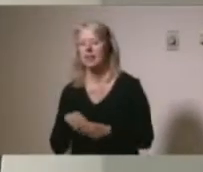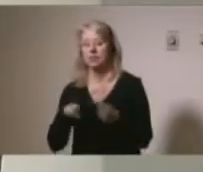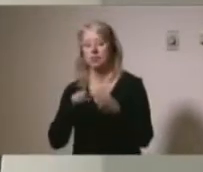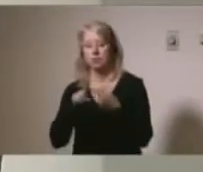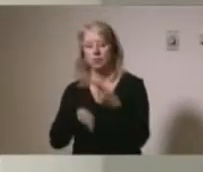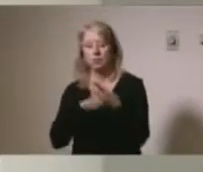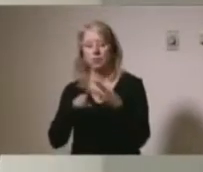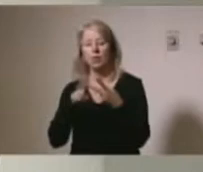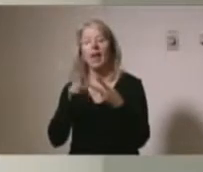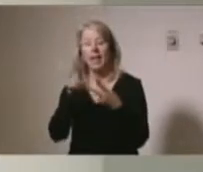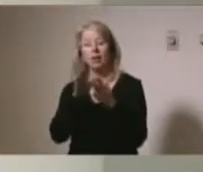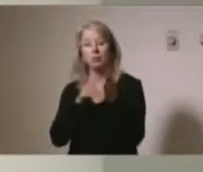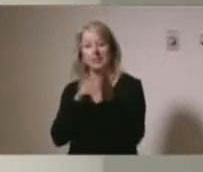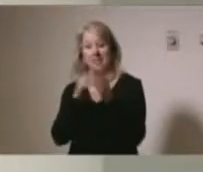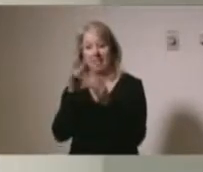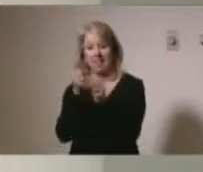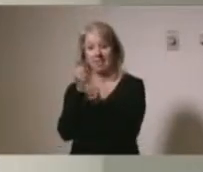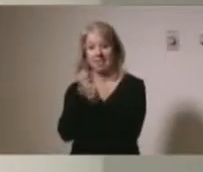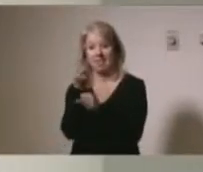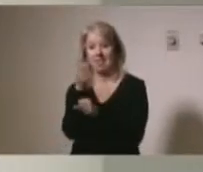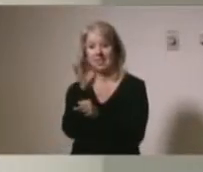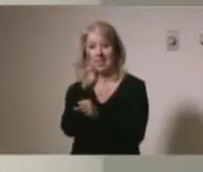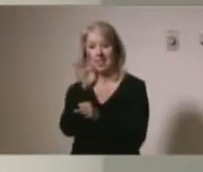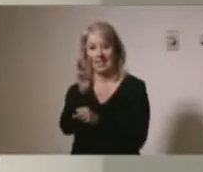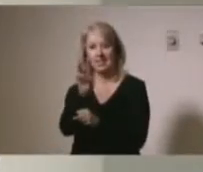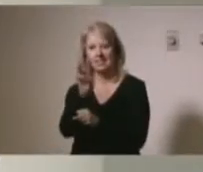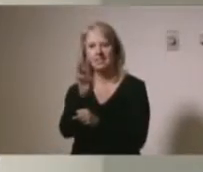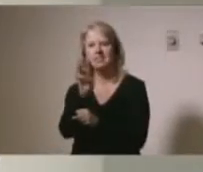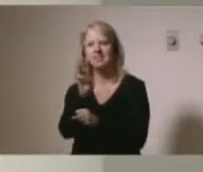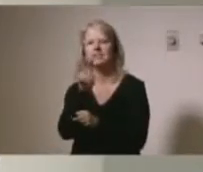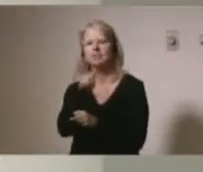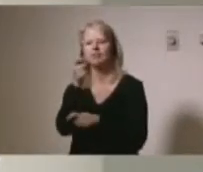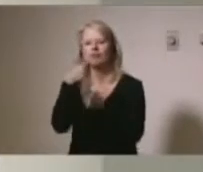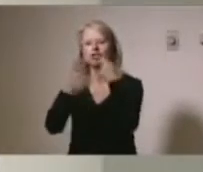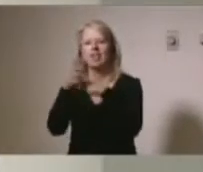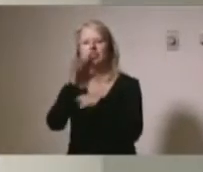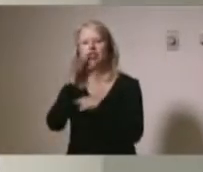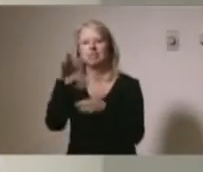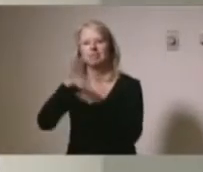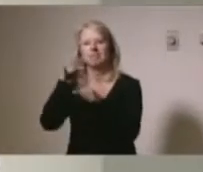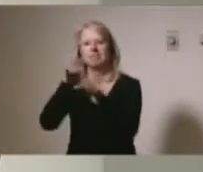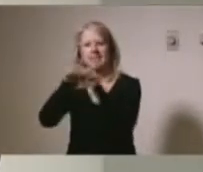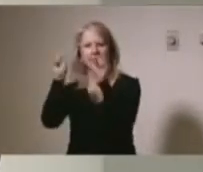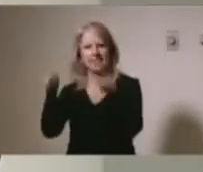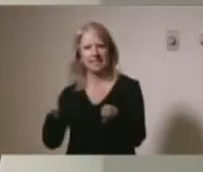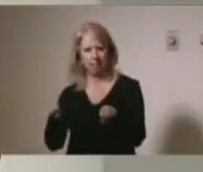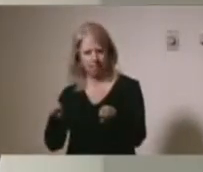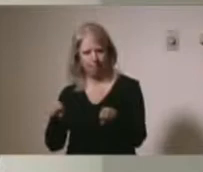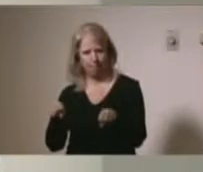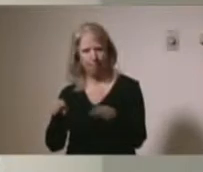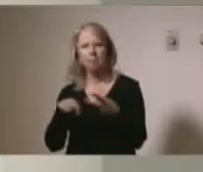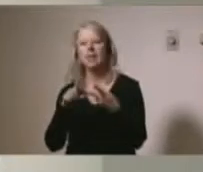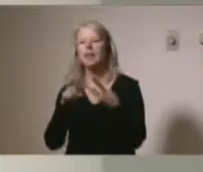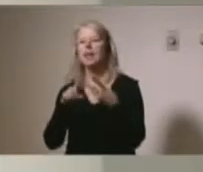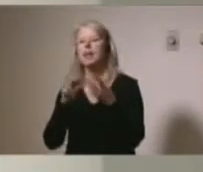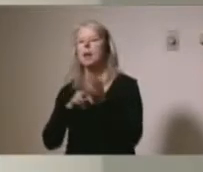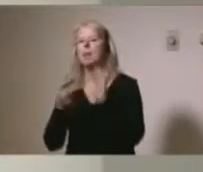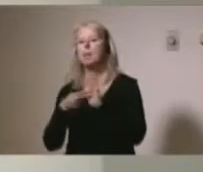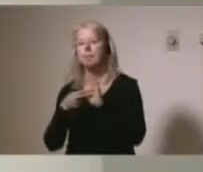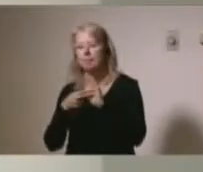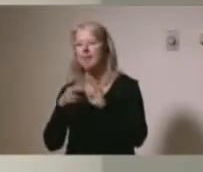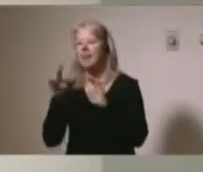Secondly, back in New Zealand in 1996, New Zealand had reformed its electoral system. This meant that